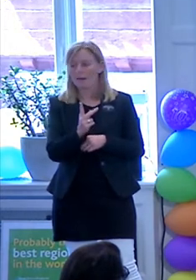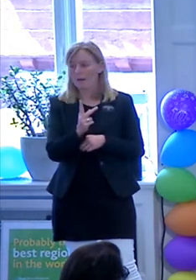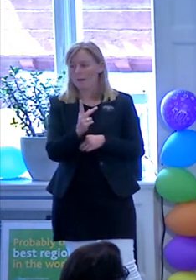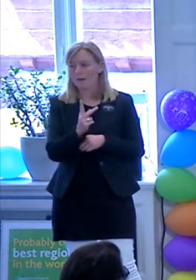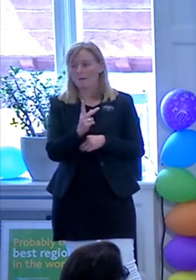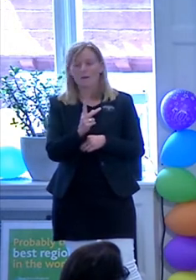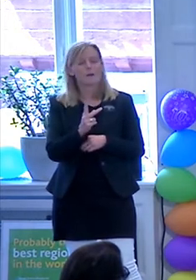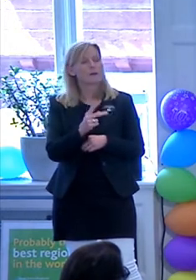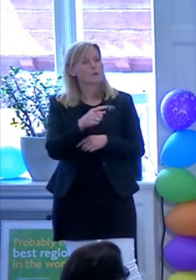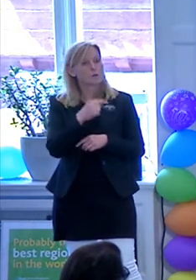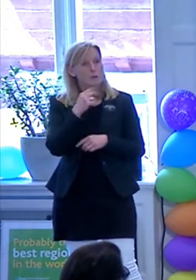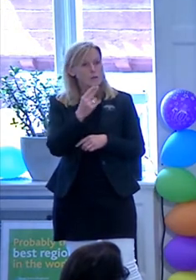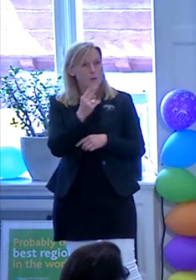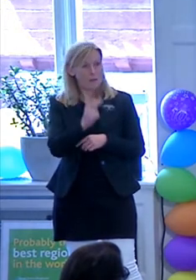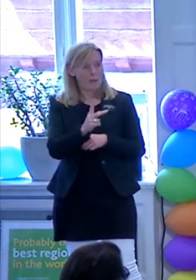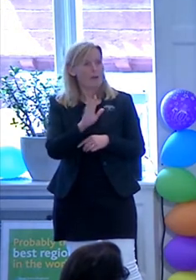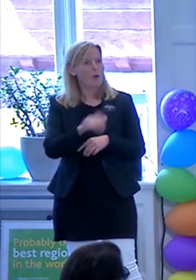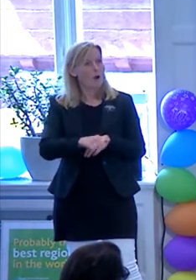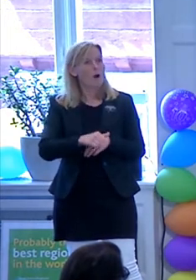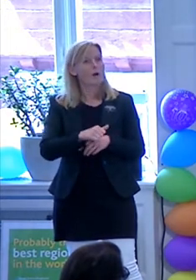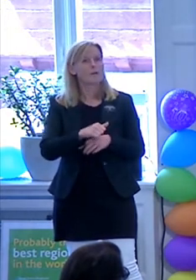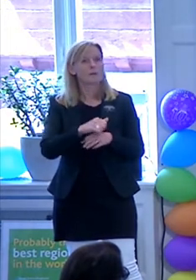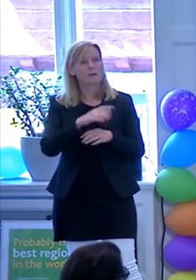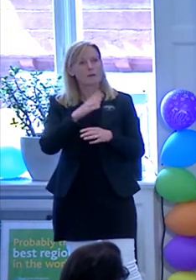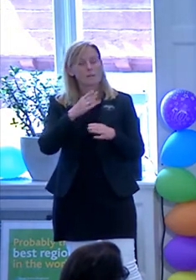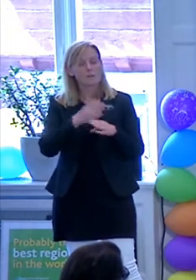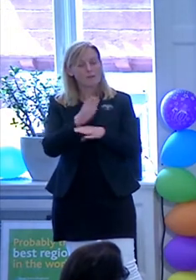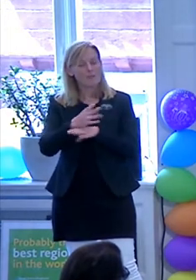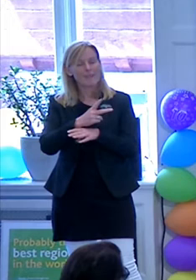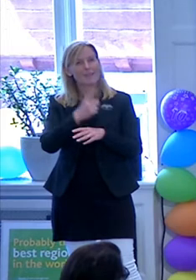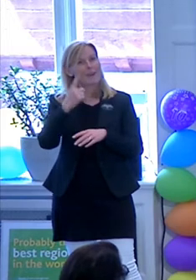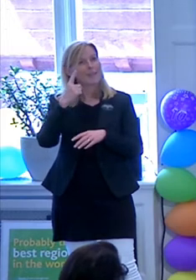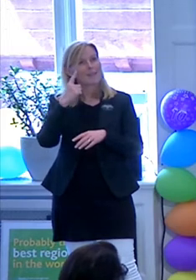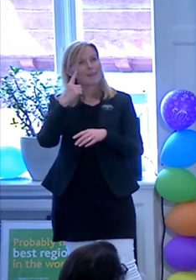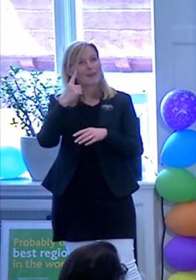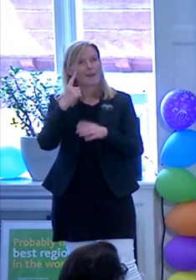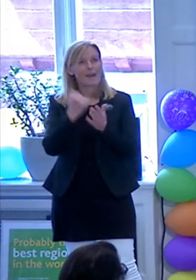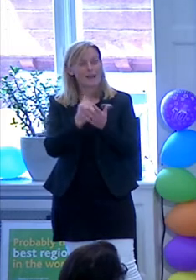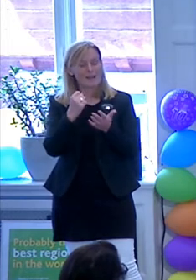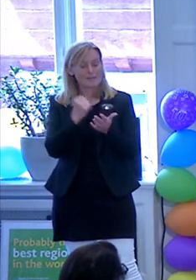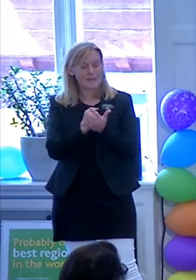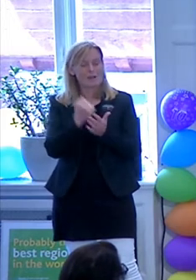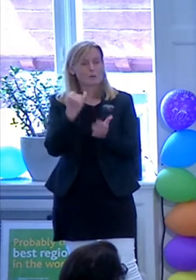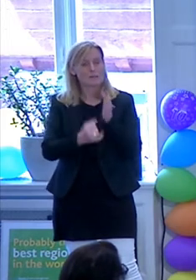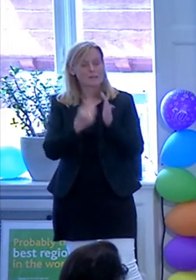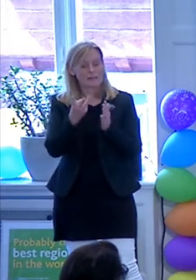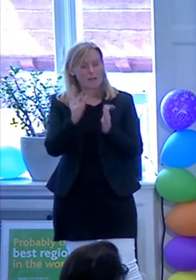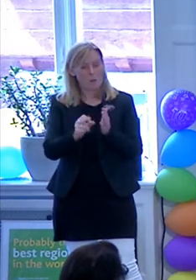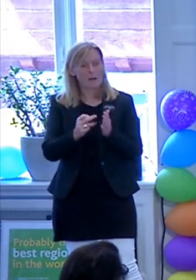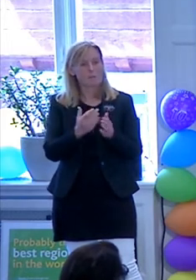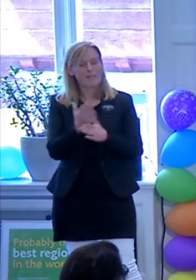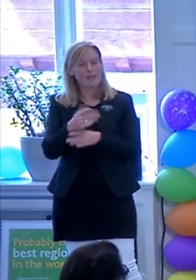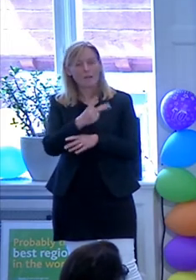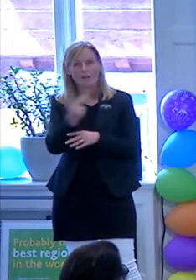much occupied with other things than changing or updating legislation the last couple of or 3 years.